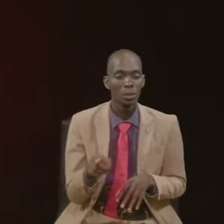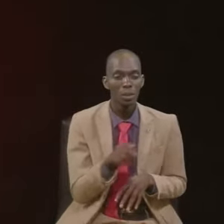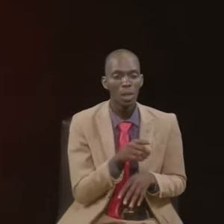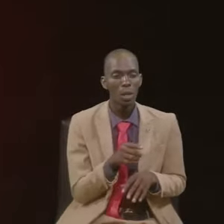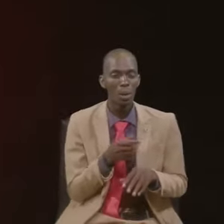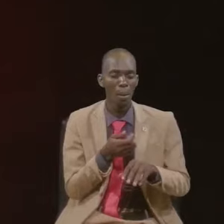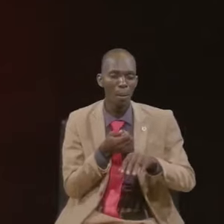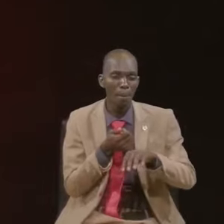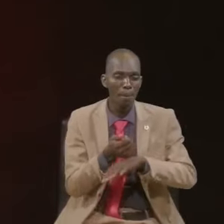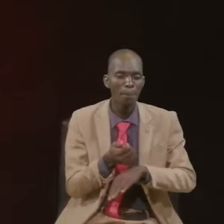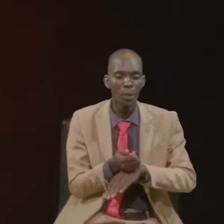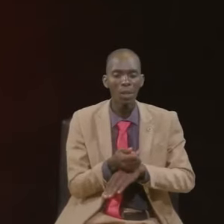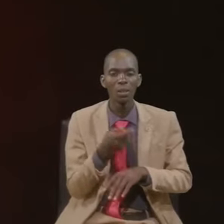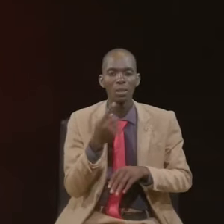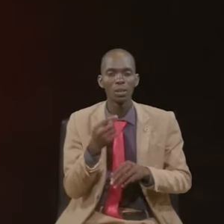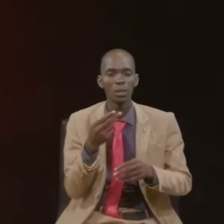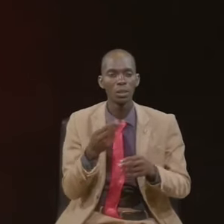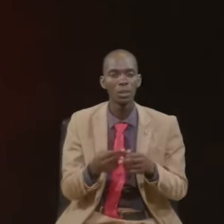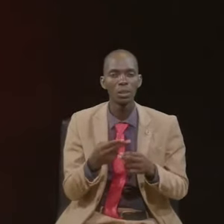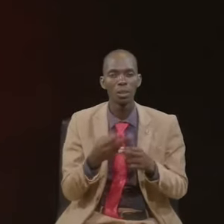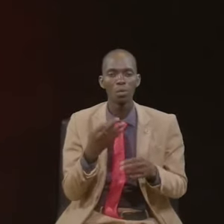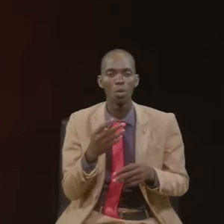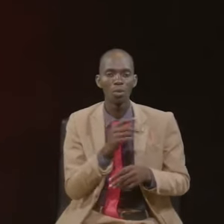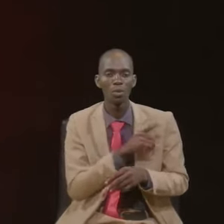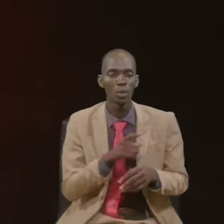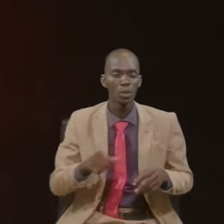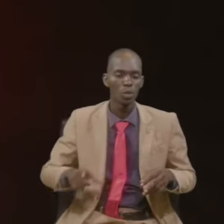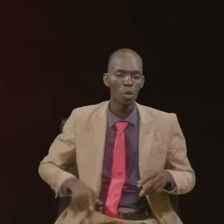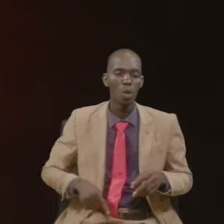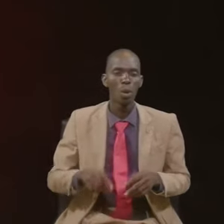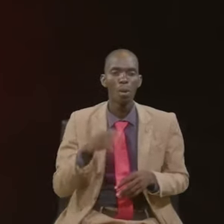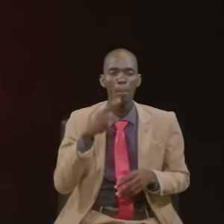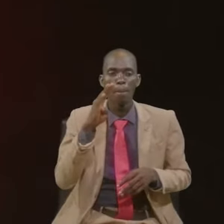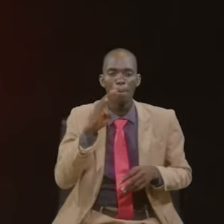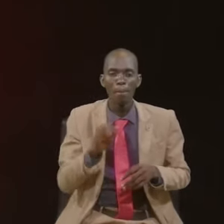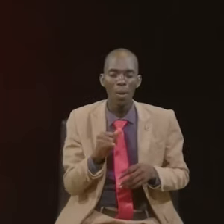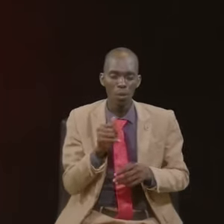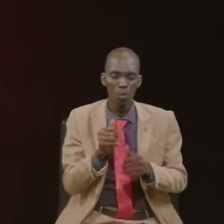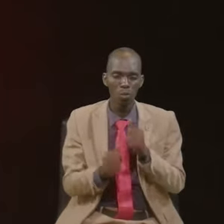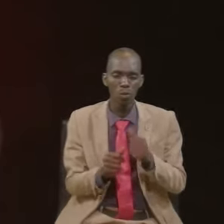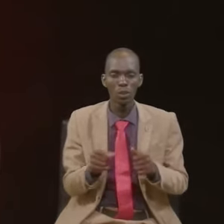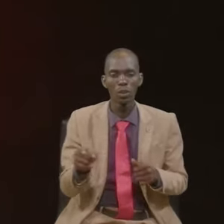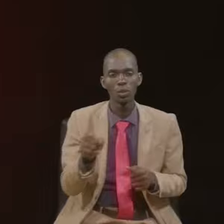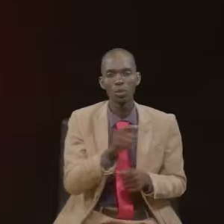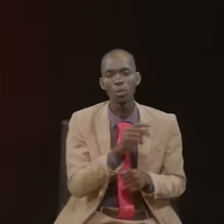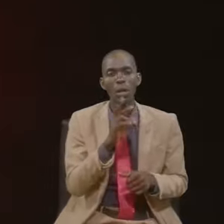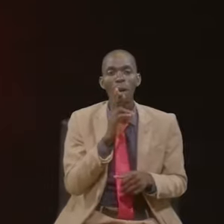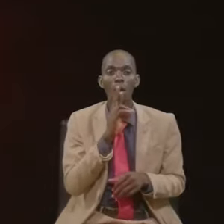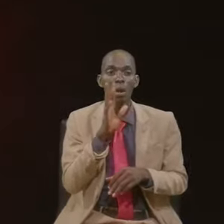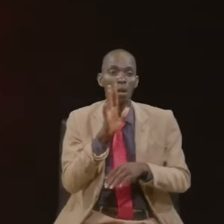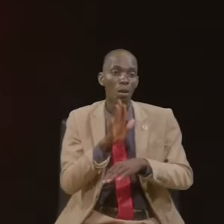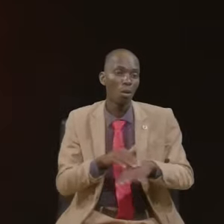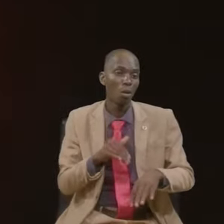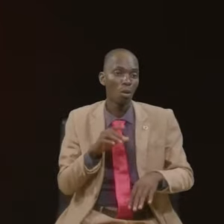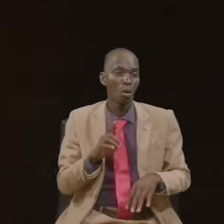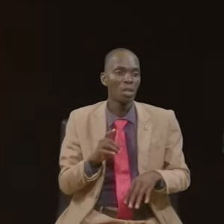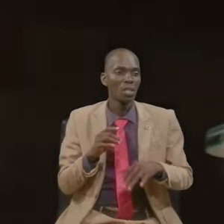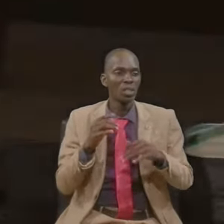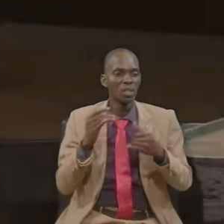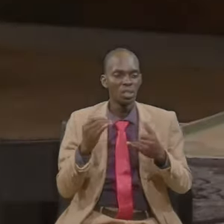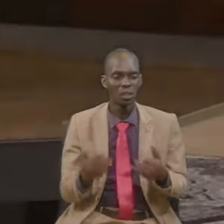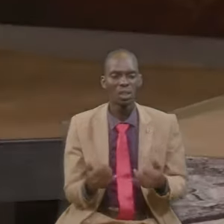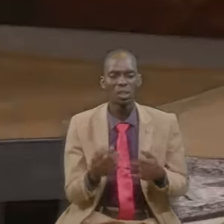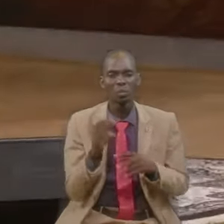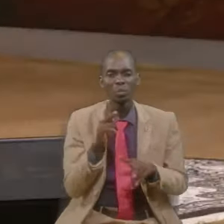the name of the Lord by which you are called. Now, if people blaspheme